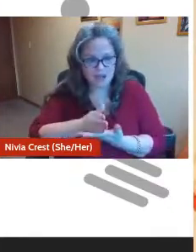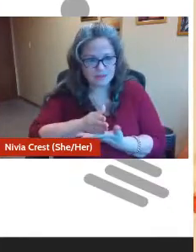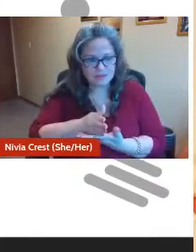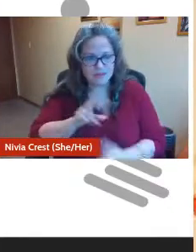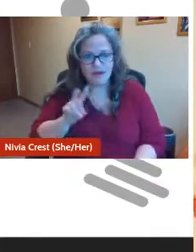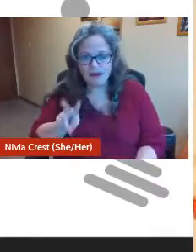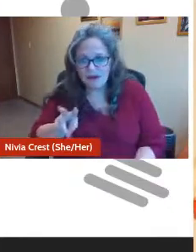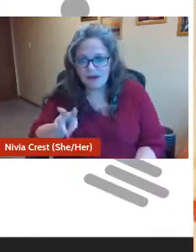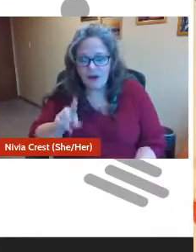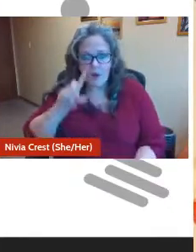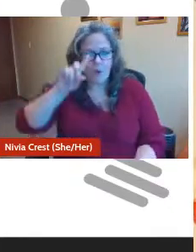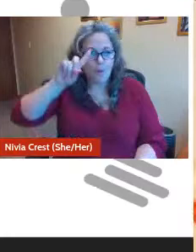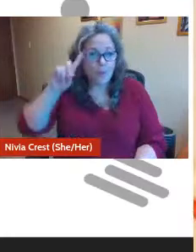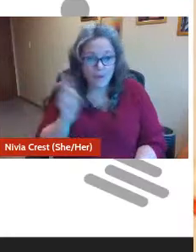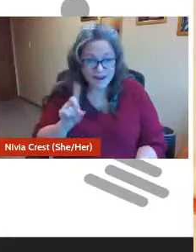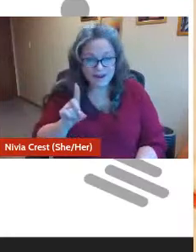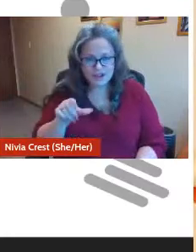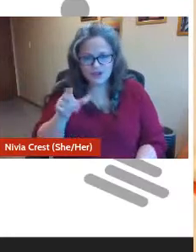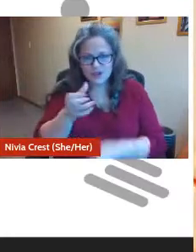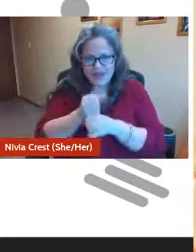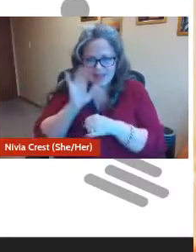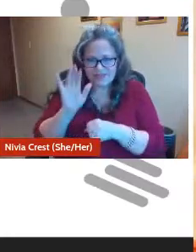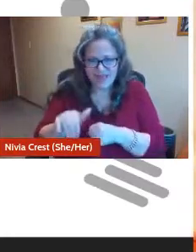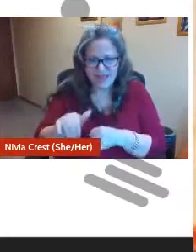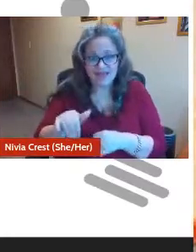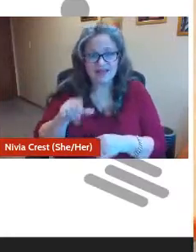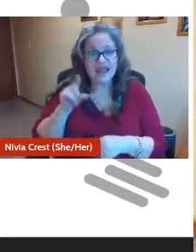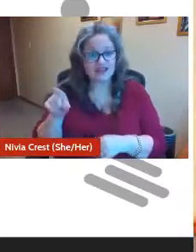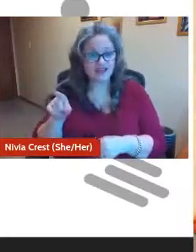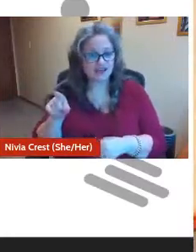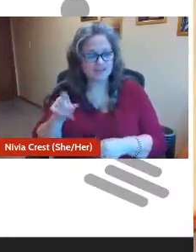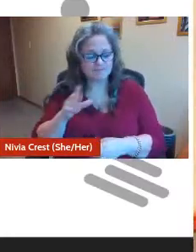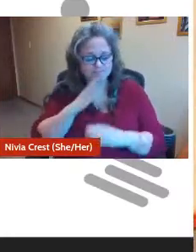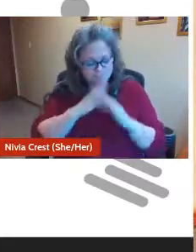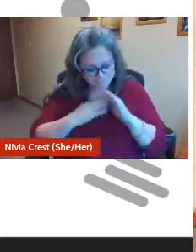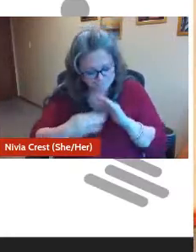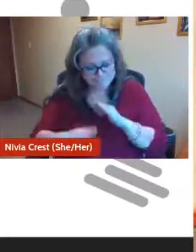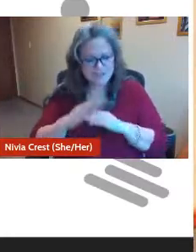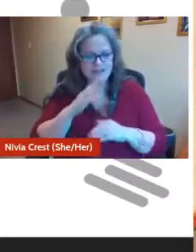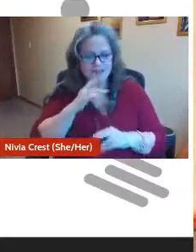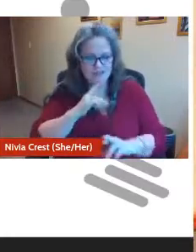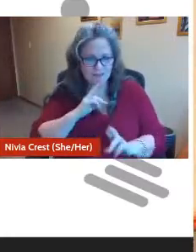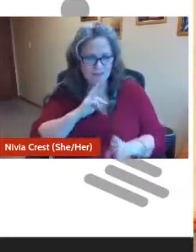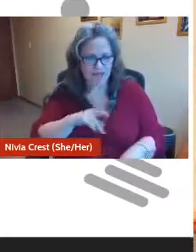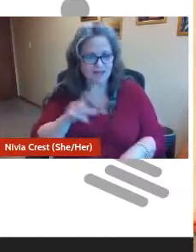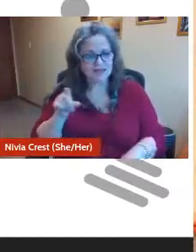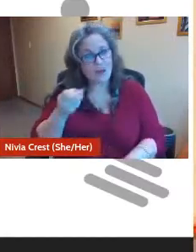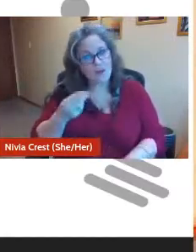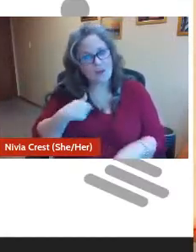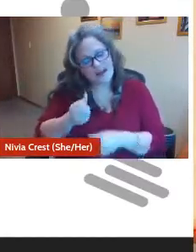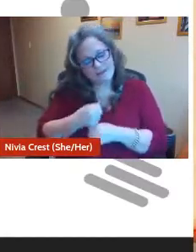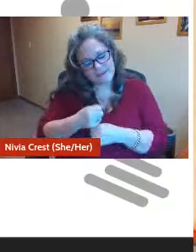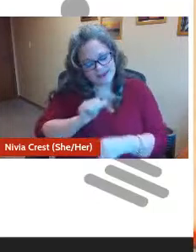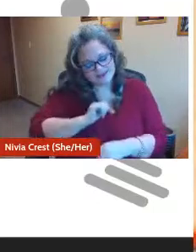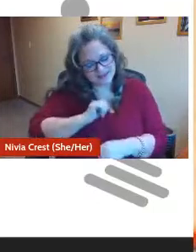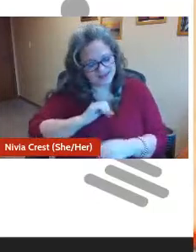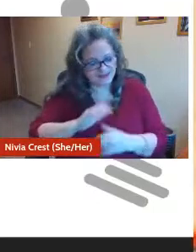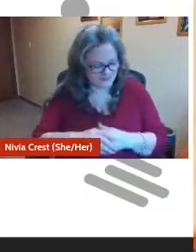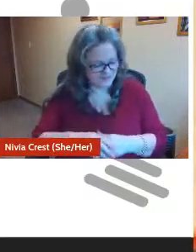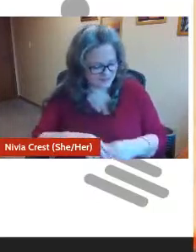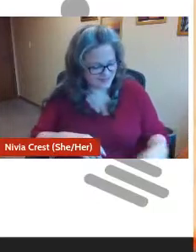says, "Where did you get that?" Ooh. And she modestly replies, "Oh, I made this." And so